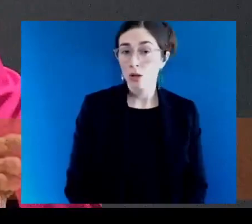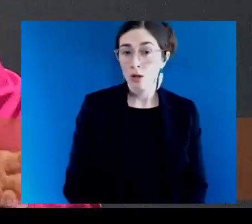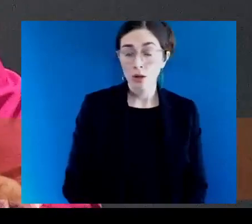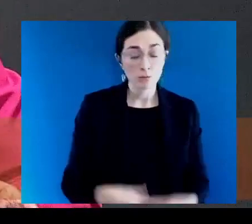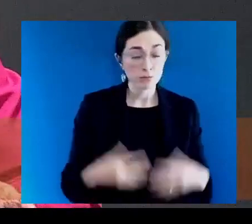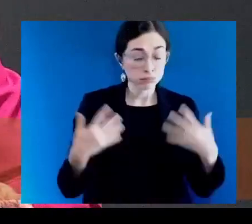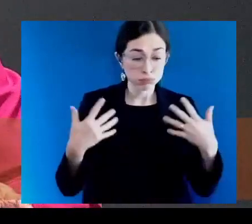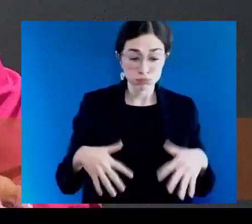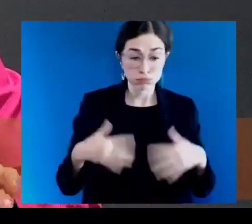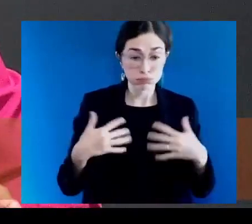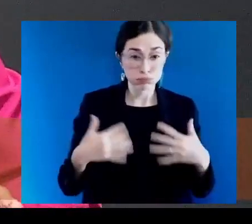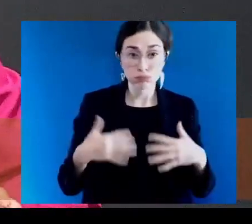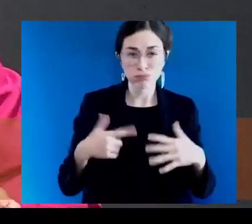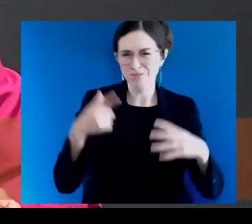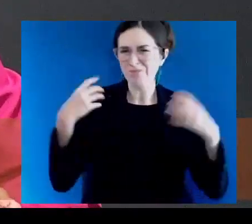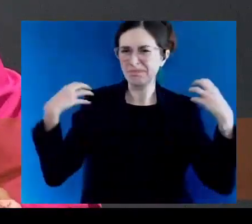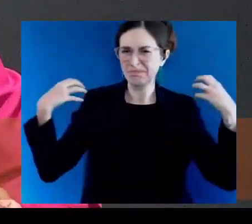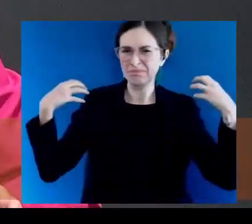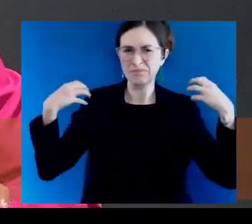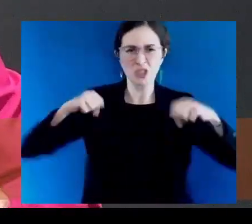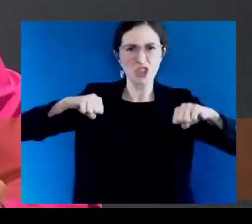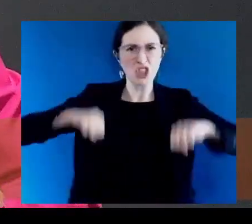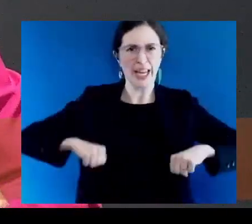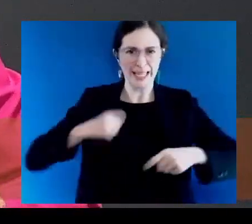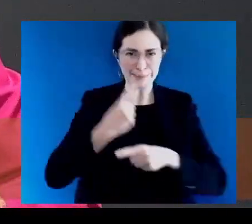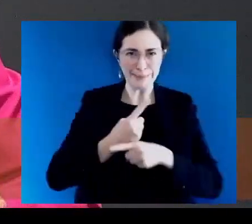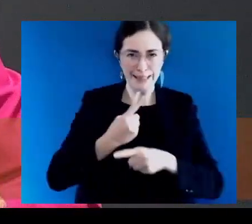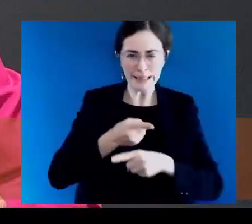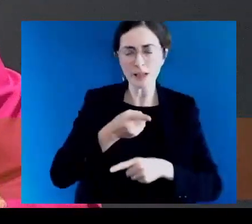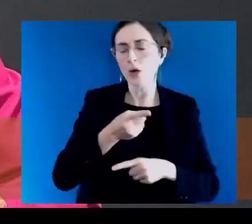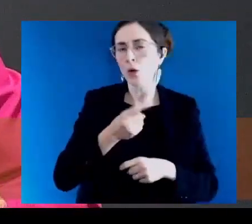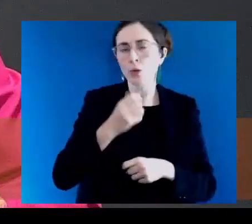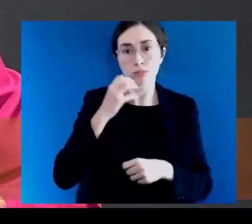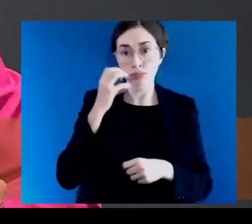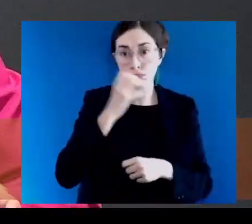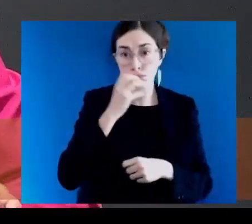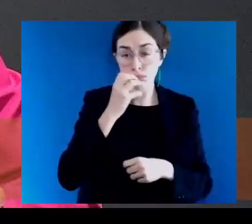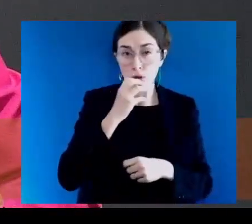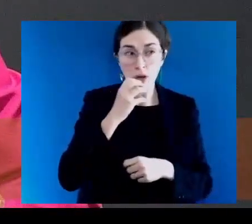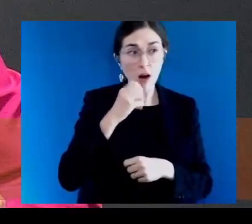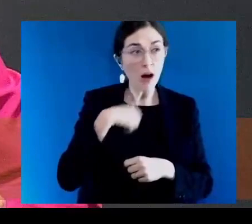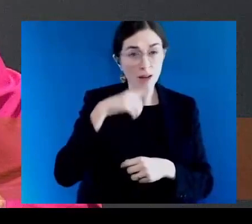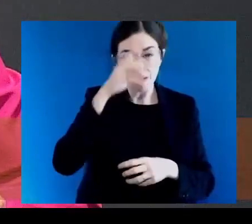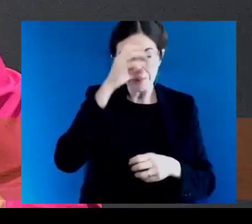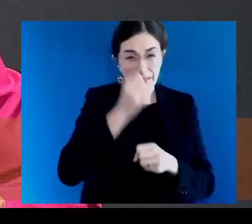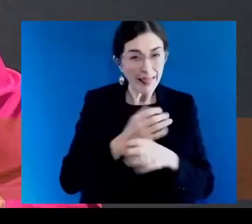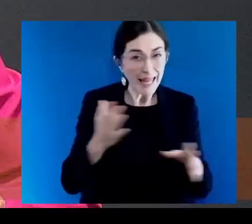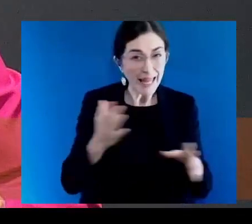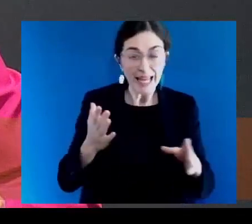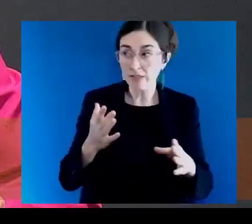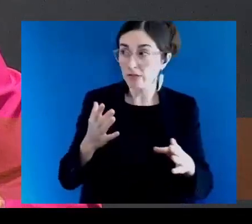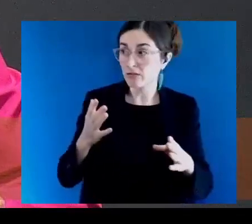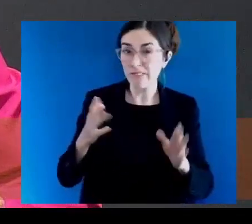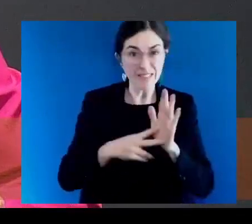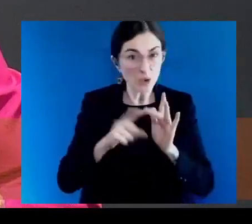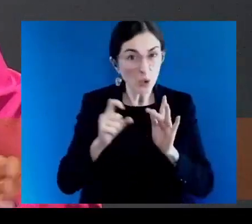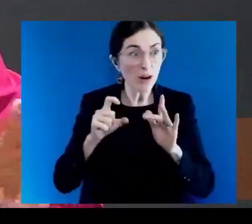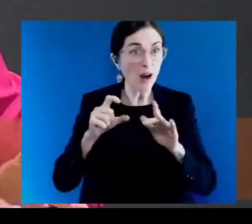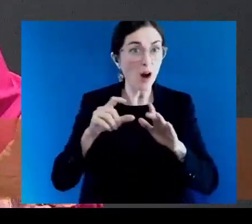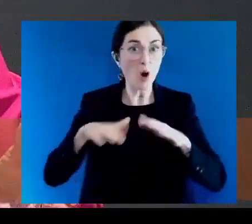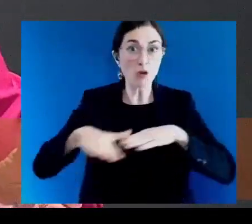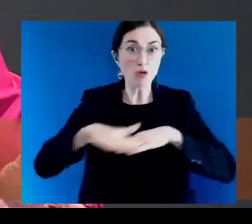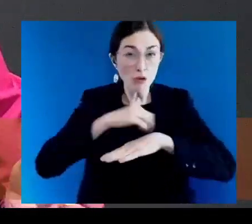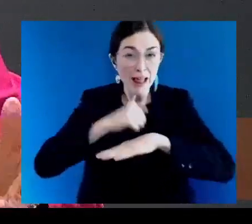a conversation like this about what is possible from the wealth of this country.